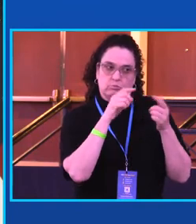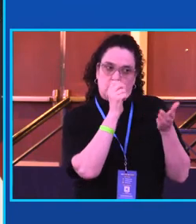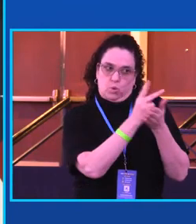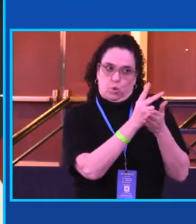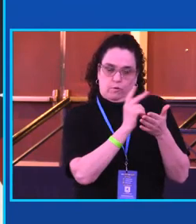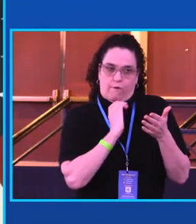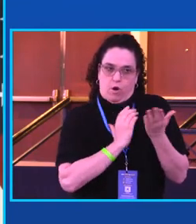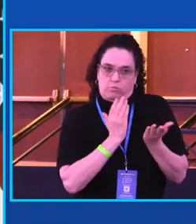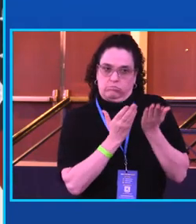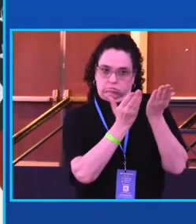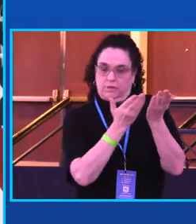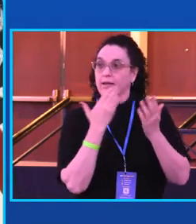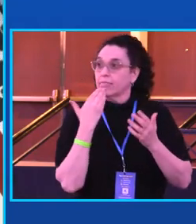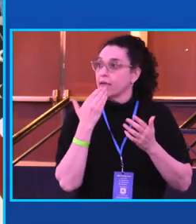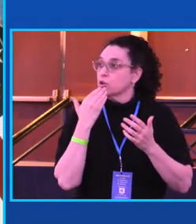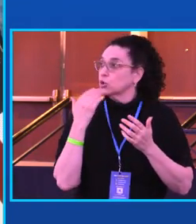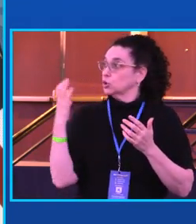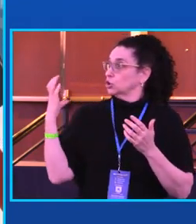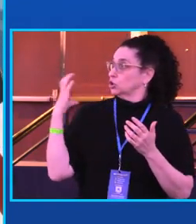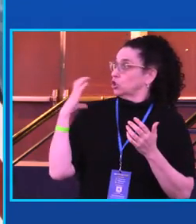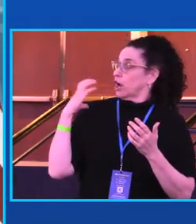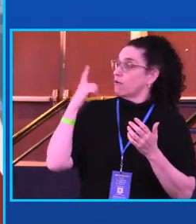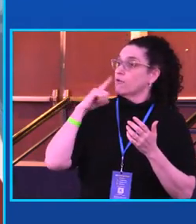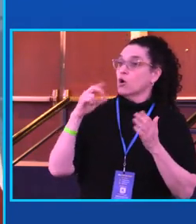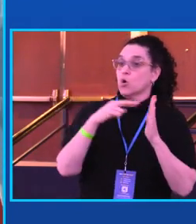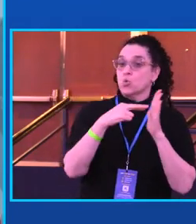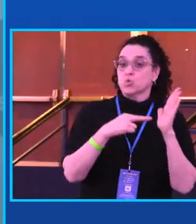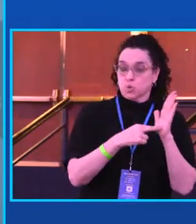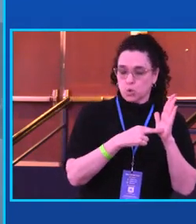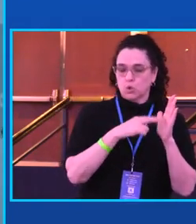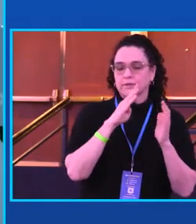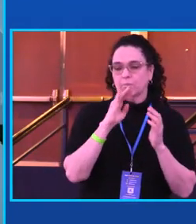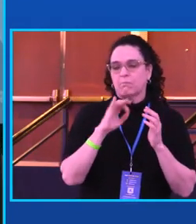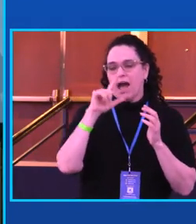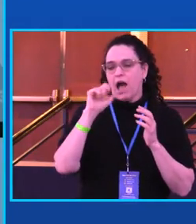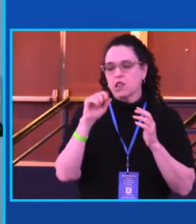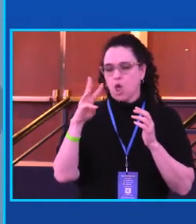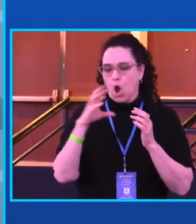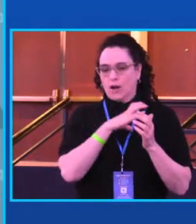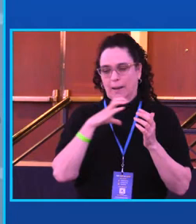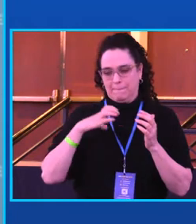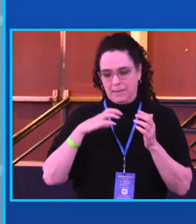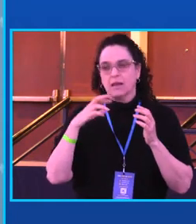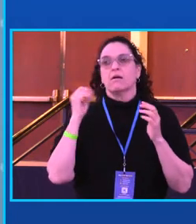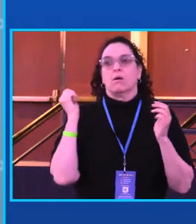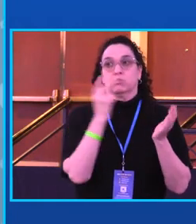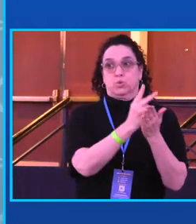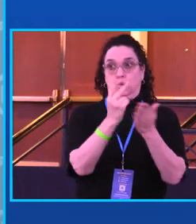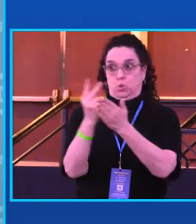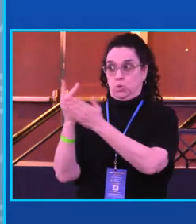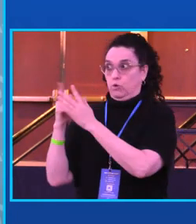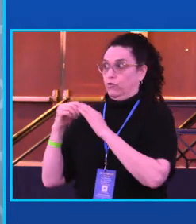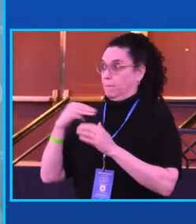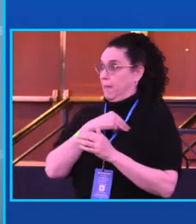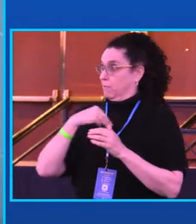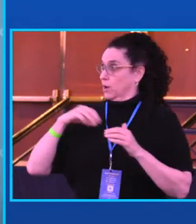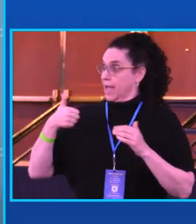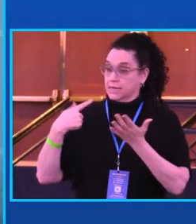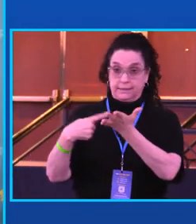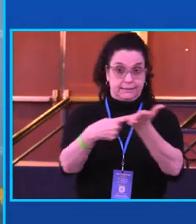Thank you, Mr. Chair. Thank you, Madam Chair. The Rules and Bylaws Committee has given its report and moved its approval by the membership. Is there any discussion?